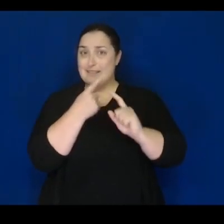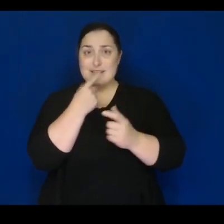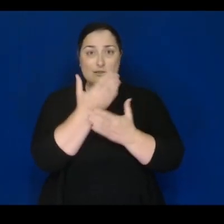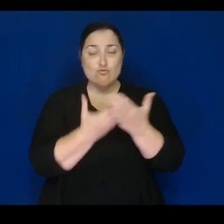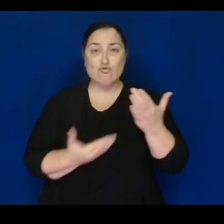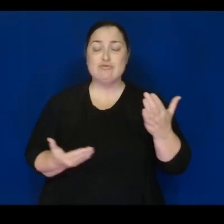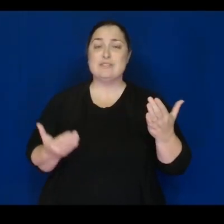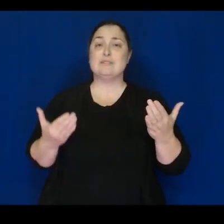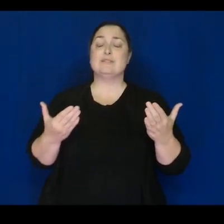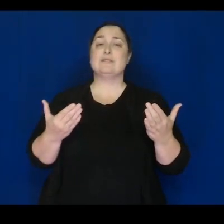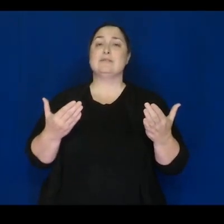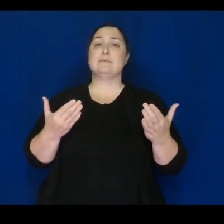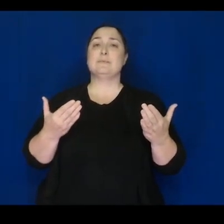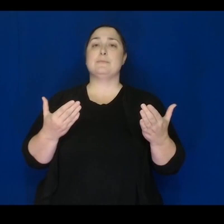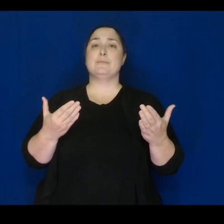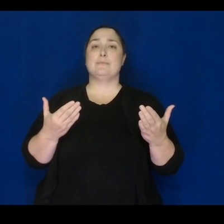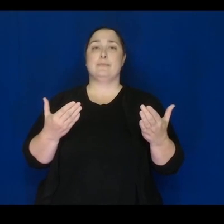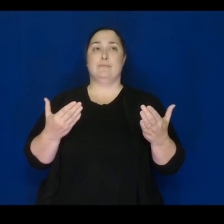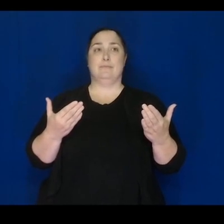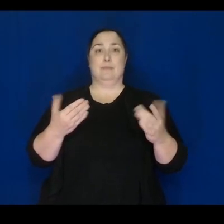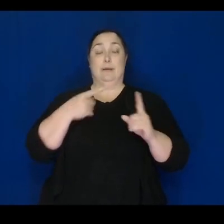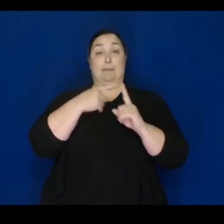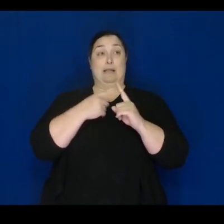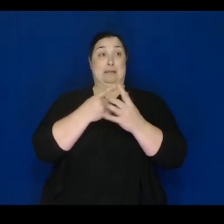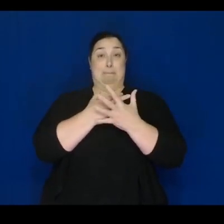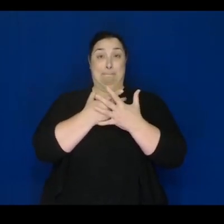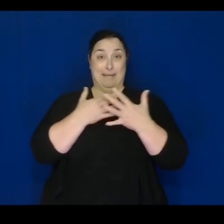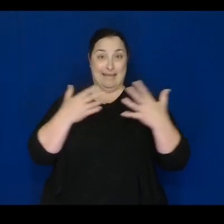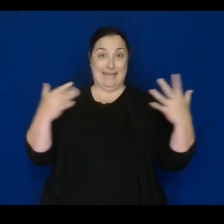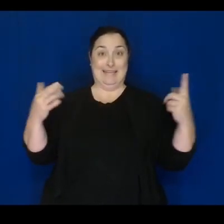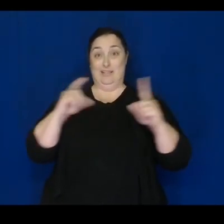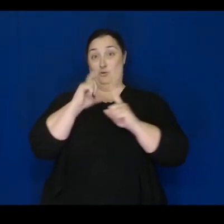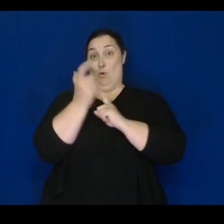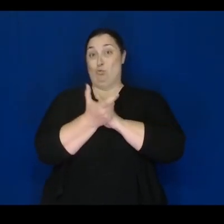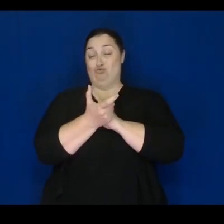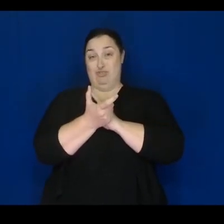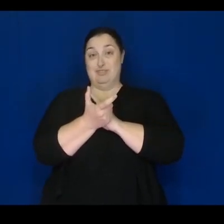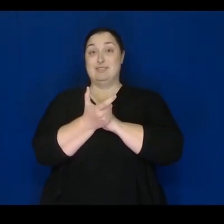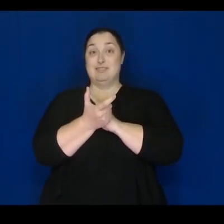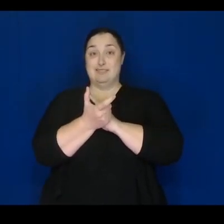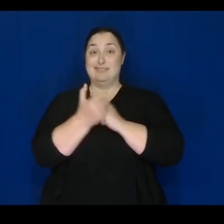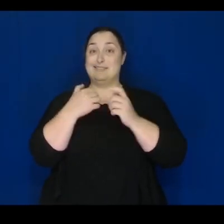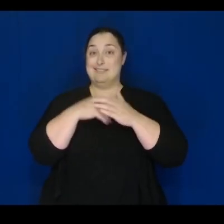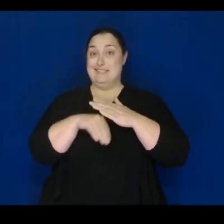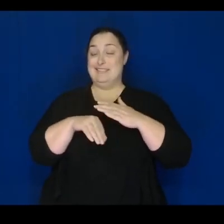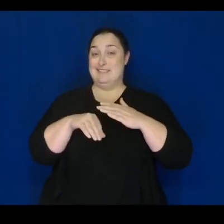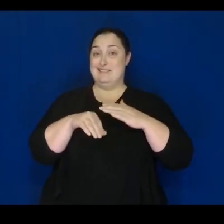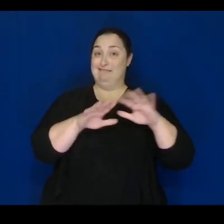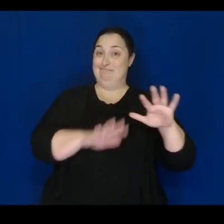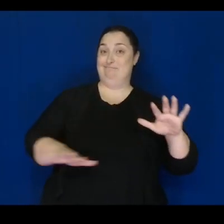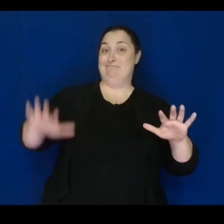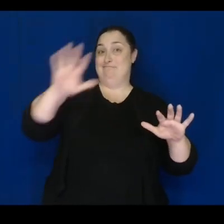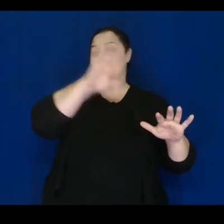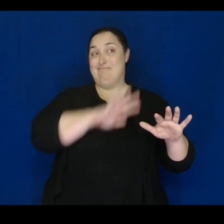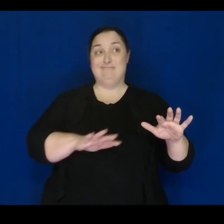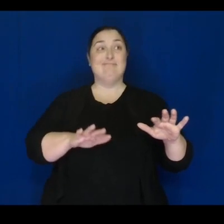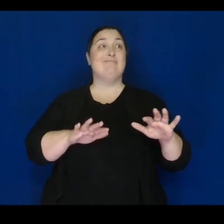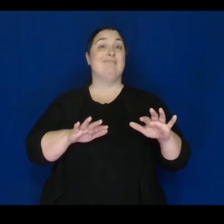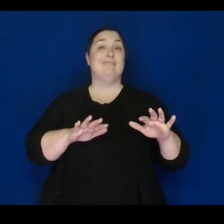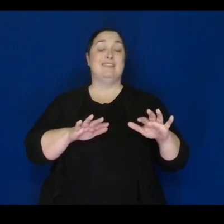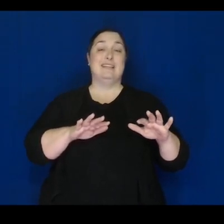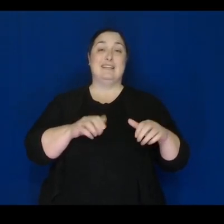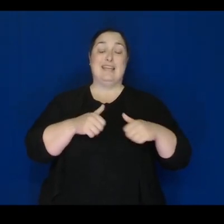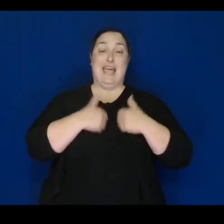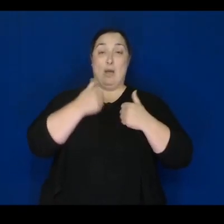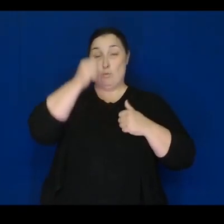And we come from many cultures from around this country, and we're also very dynamic and diverse in our practices, in our